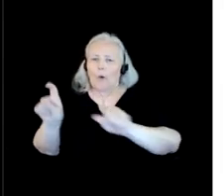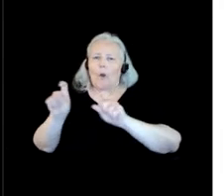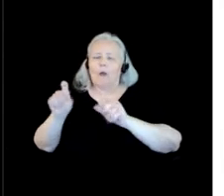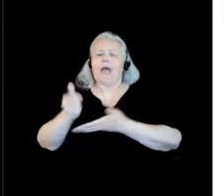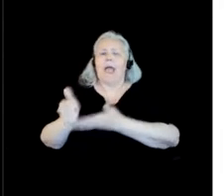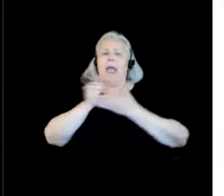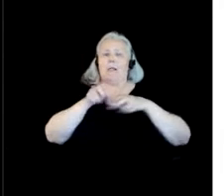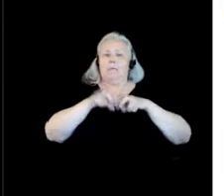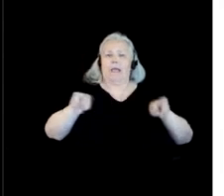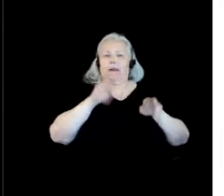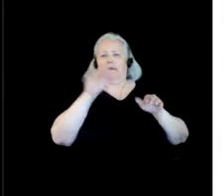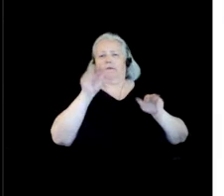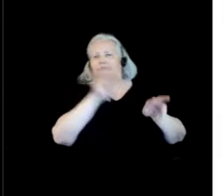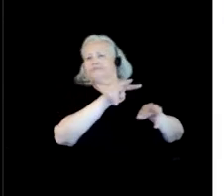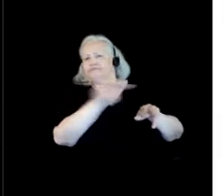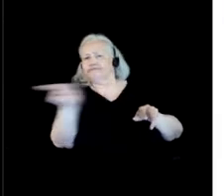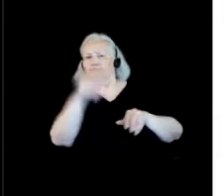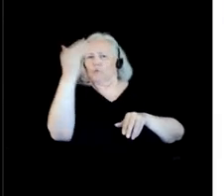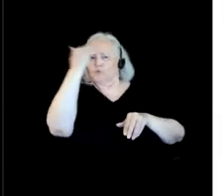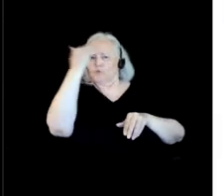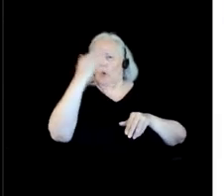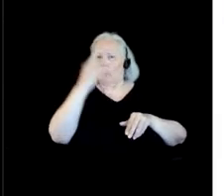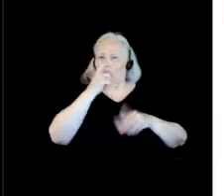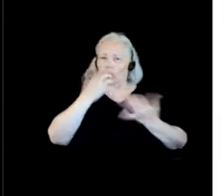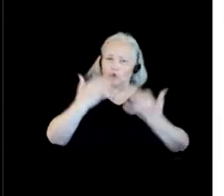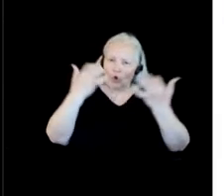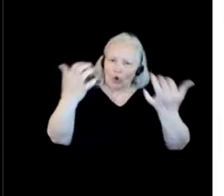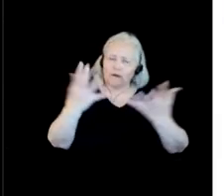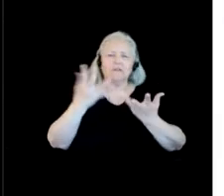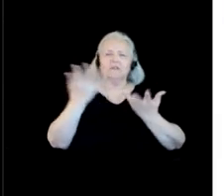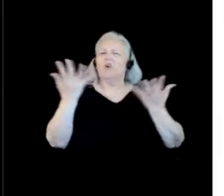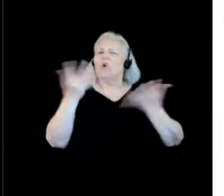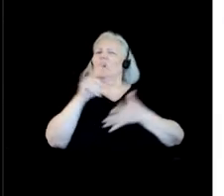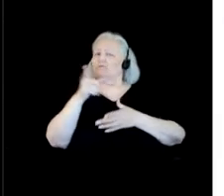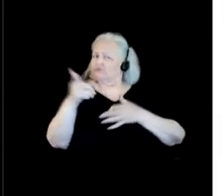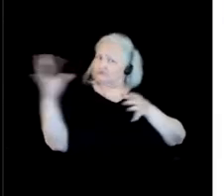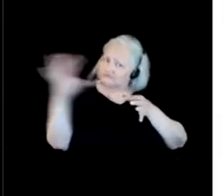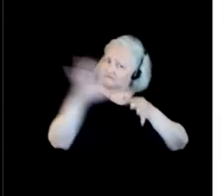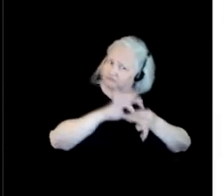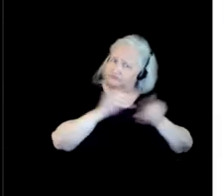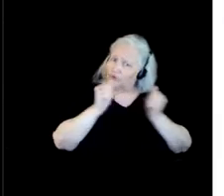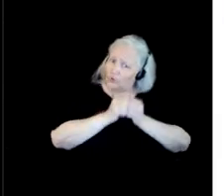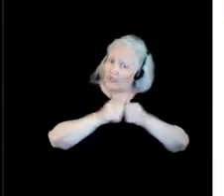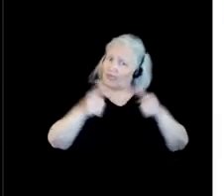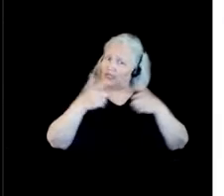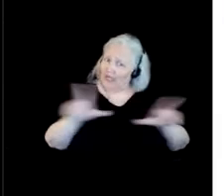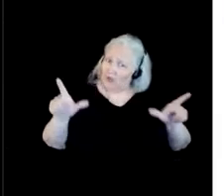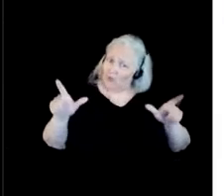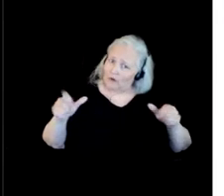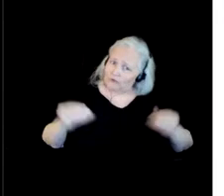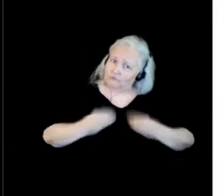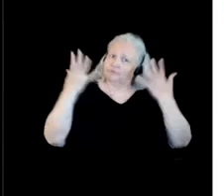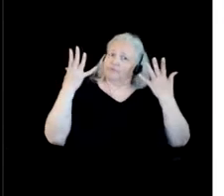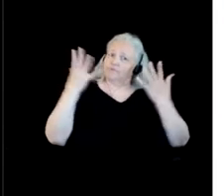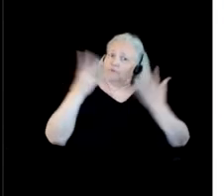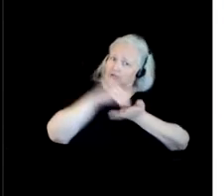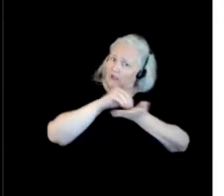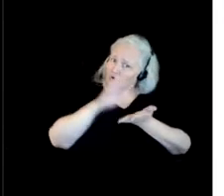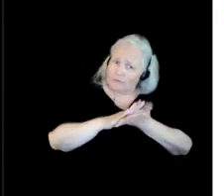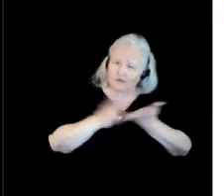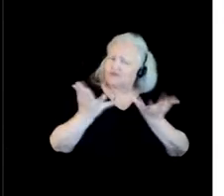of who you are and what your relationship is to the field of language revitalization and documentation. So I'm going to bring the poll